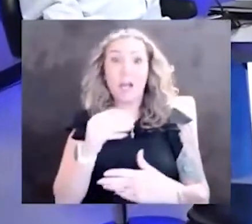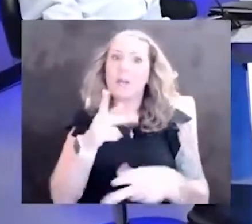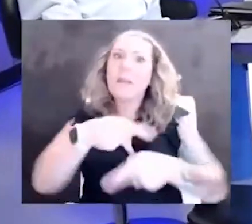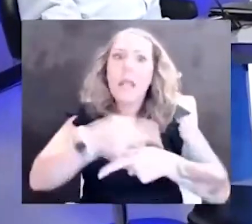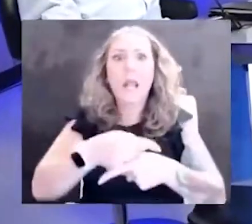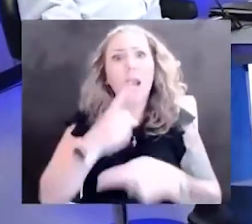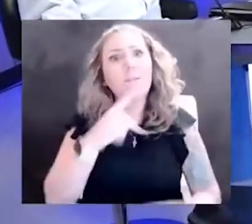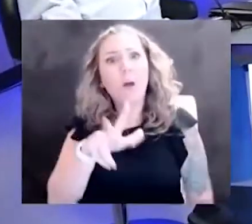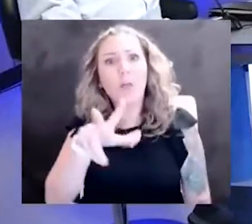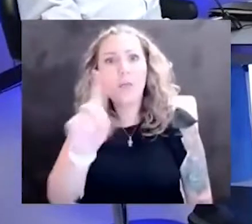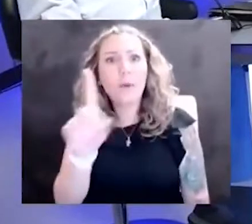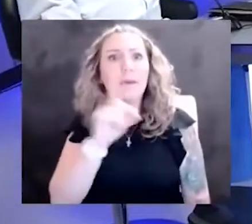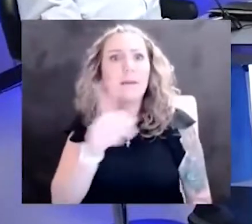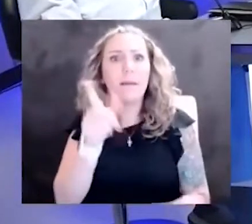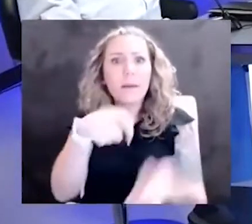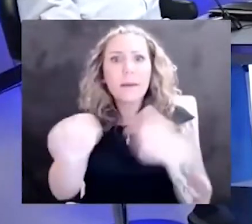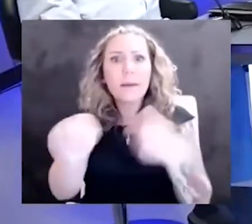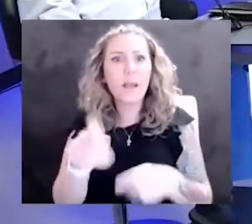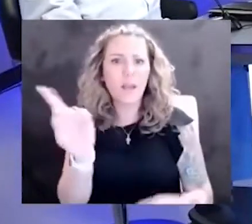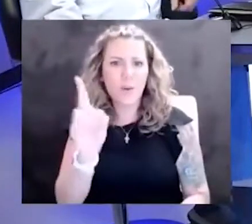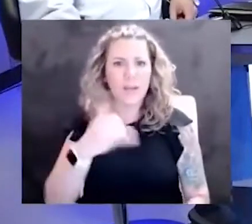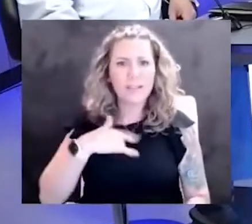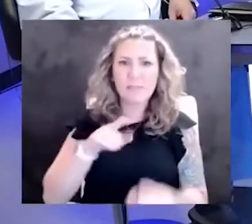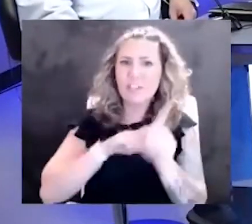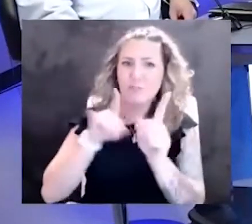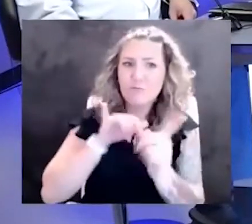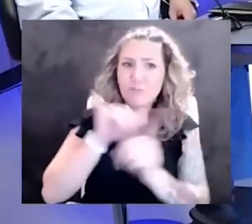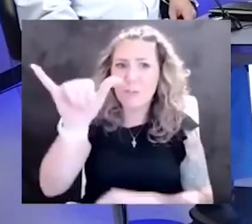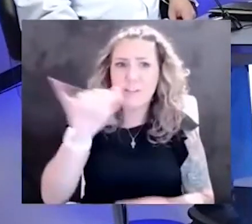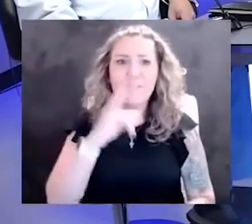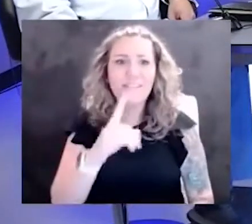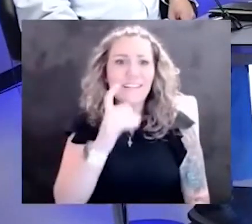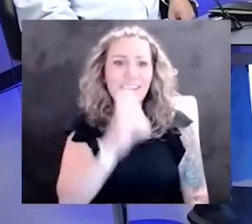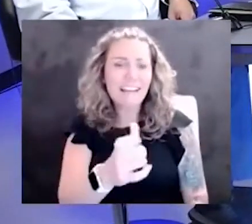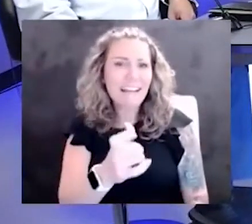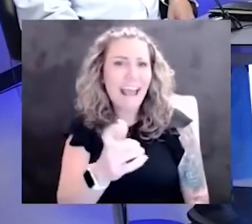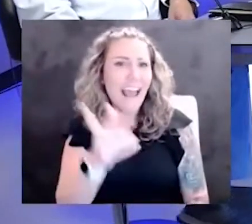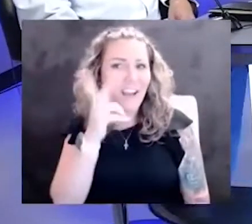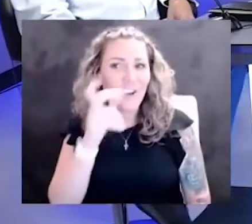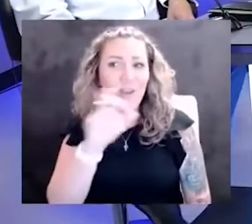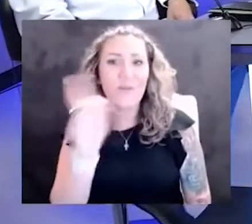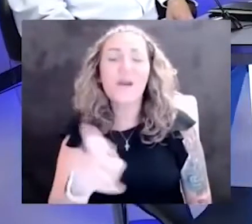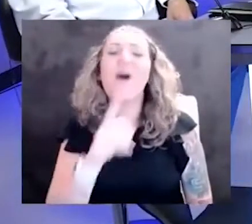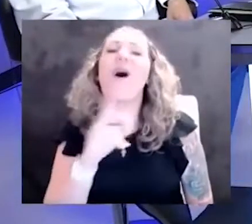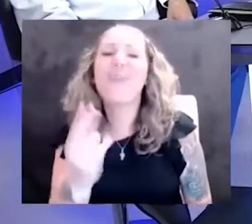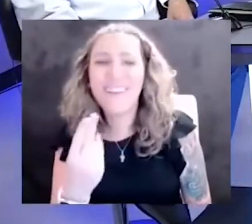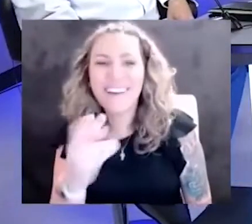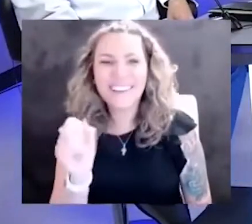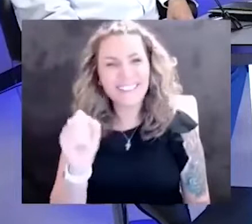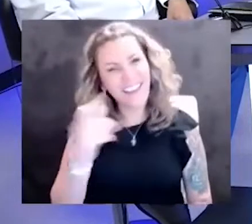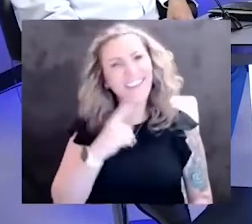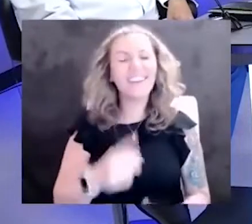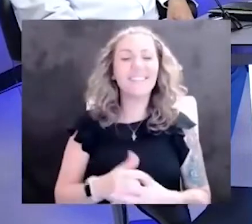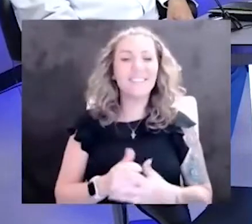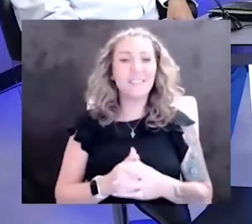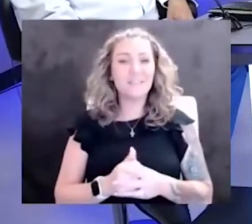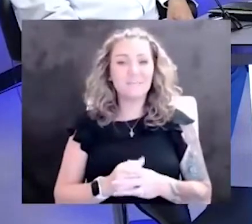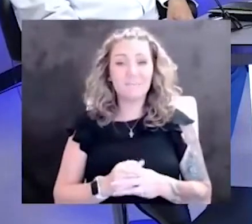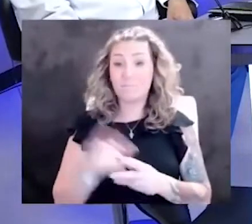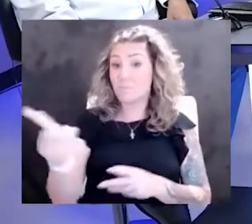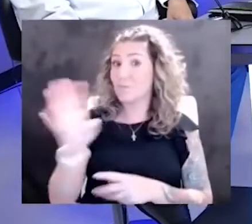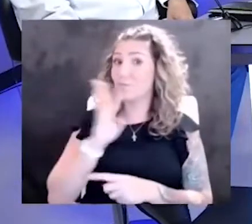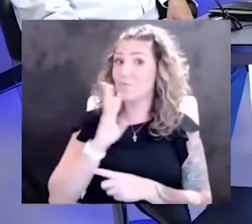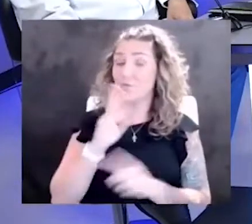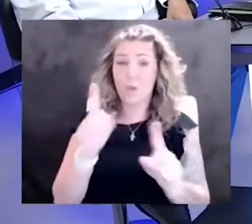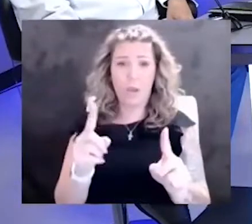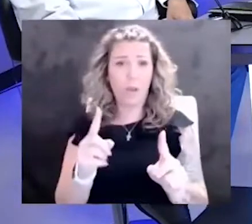for Yeah, I will. Where is my Star Trek? Huh? He didn't get the question, so. So the question Oh, yeah. is, can you talk a little bit more about, or you guys talk, where it is